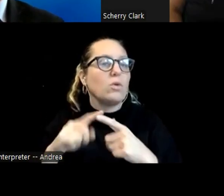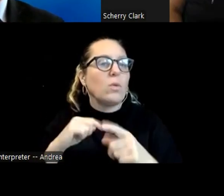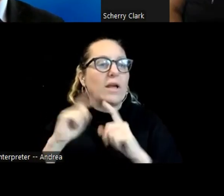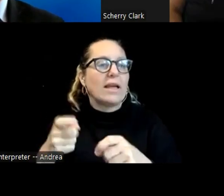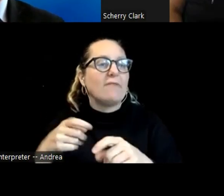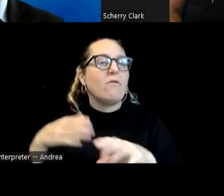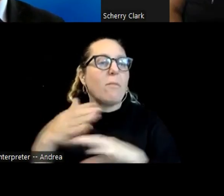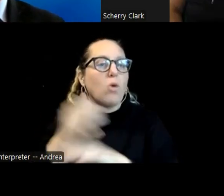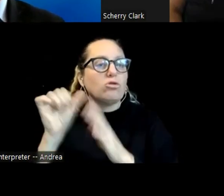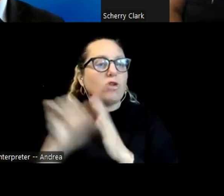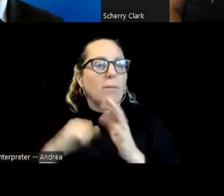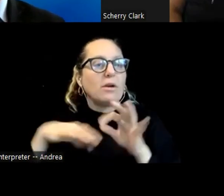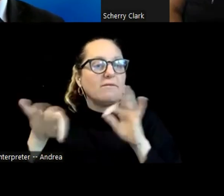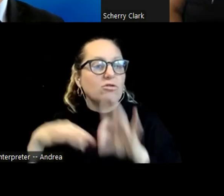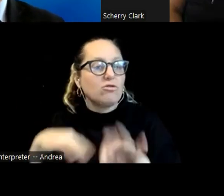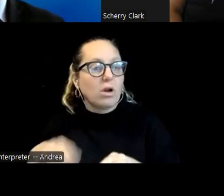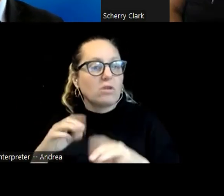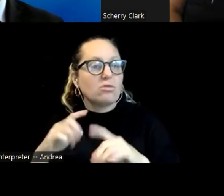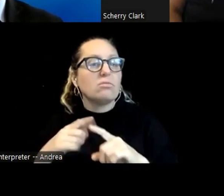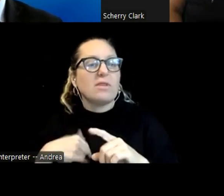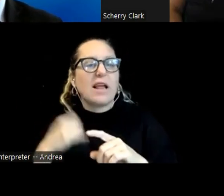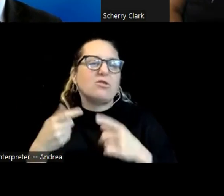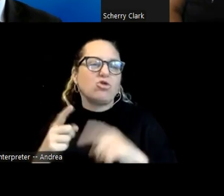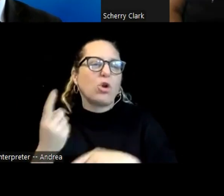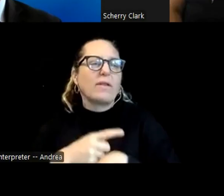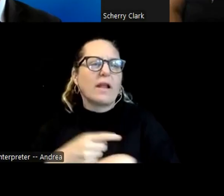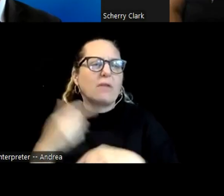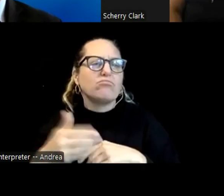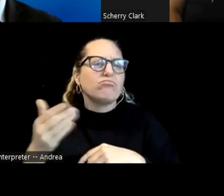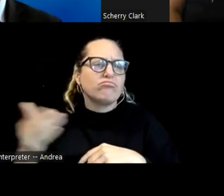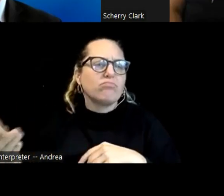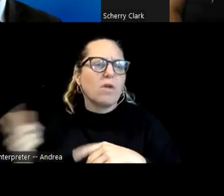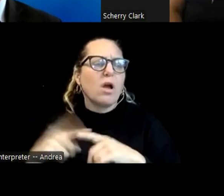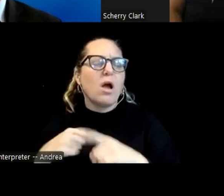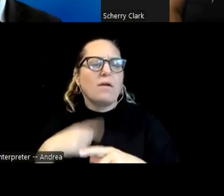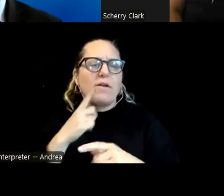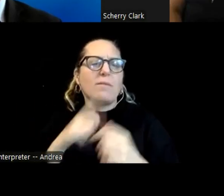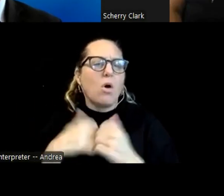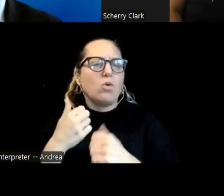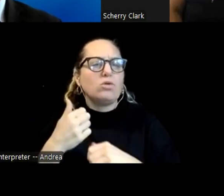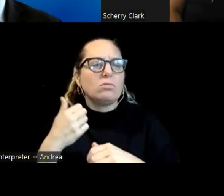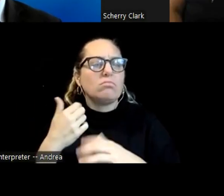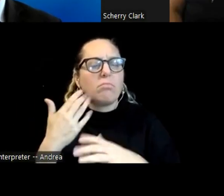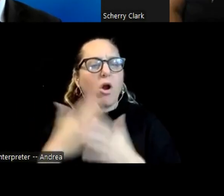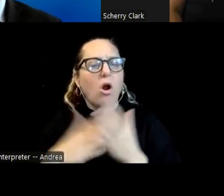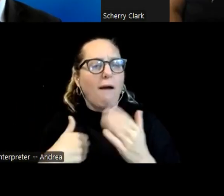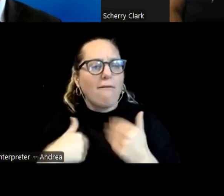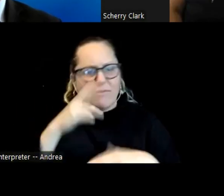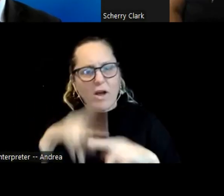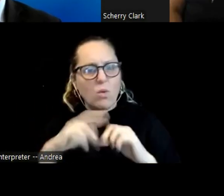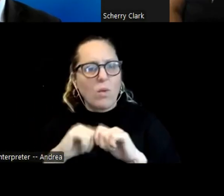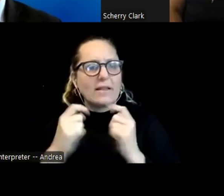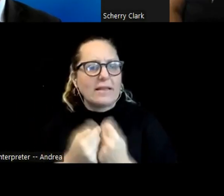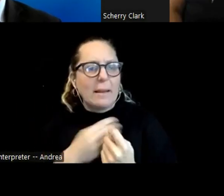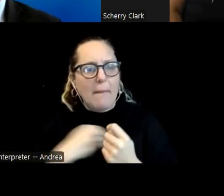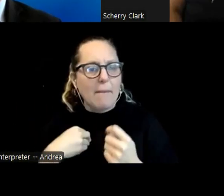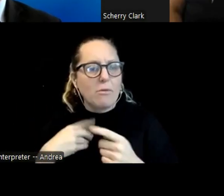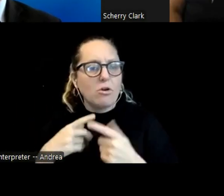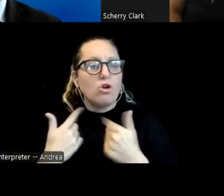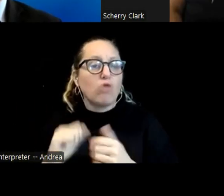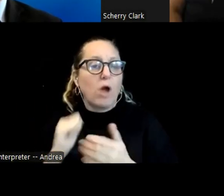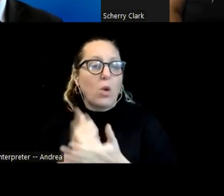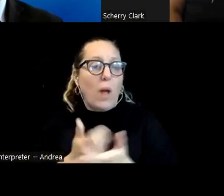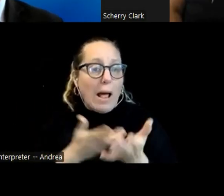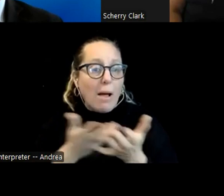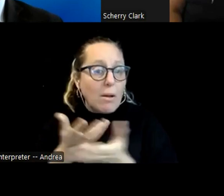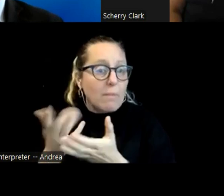instructions, and that's just throughout the day. But for the most part, we have fun with our team members. We try to help out if we